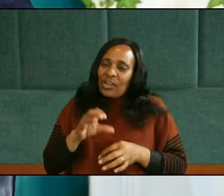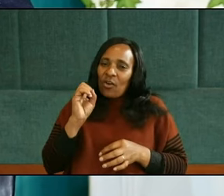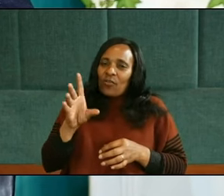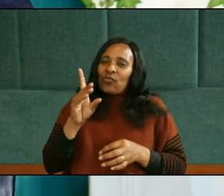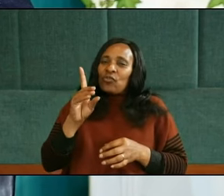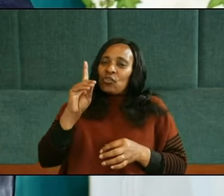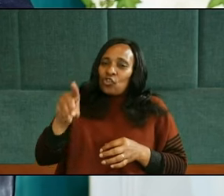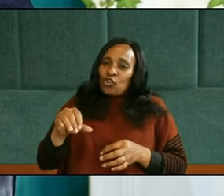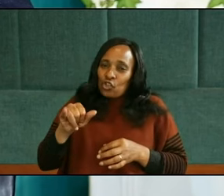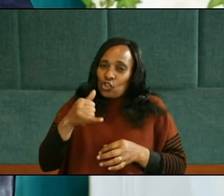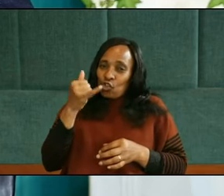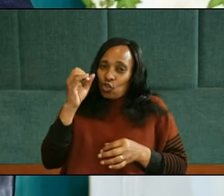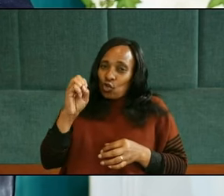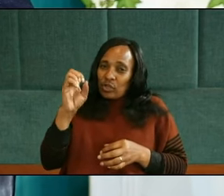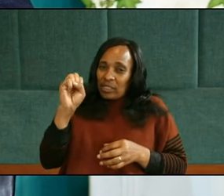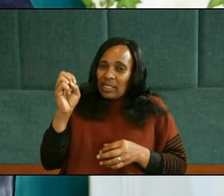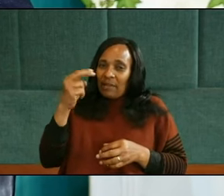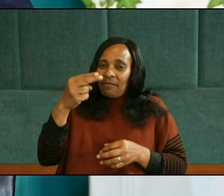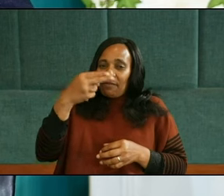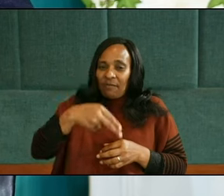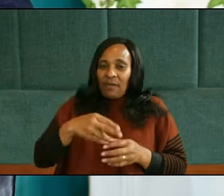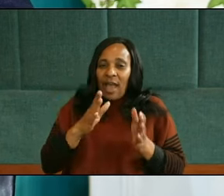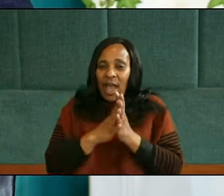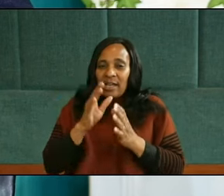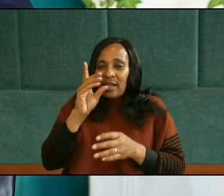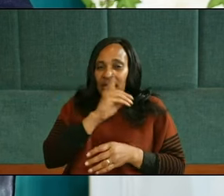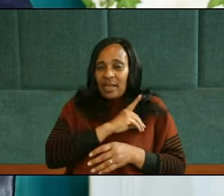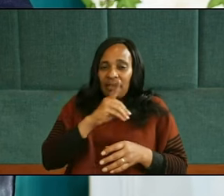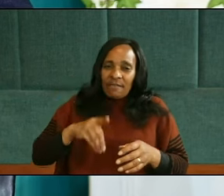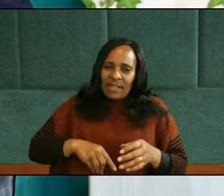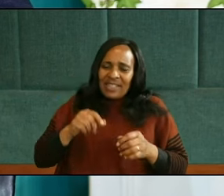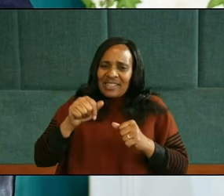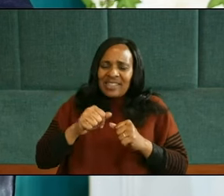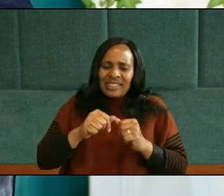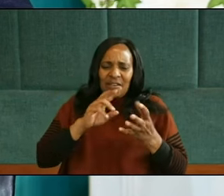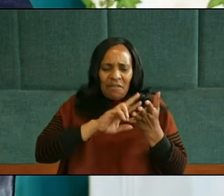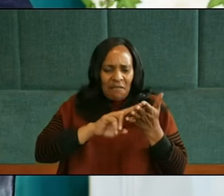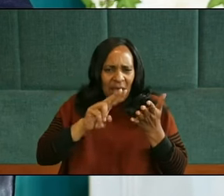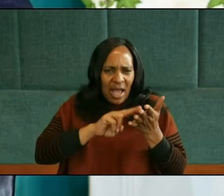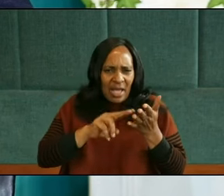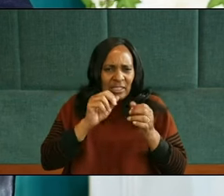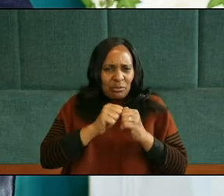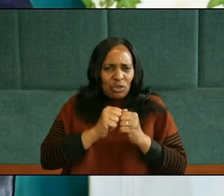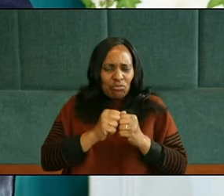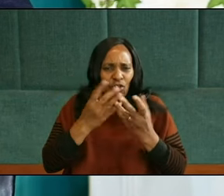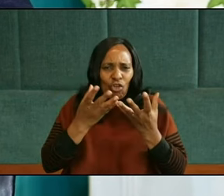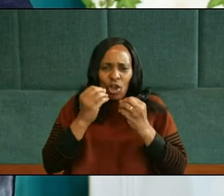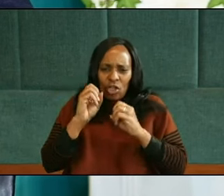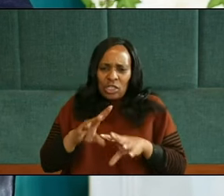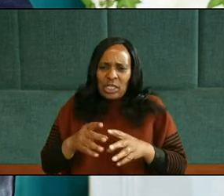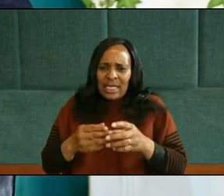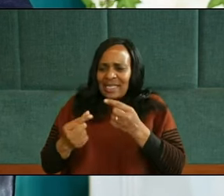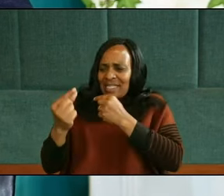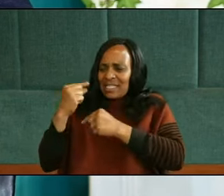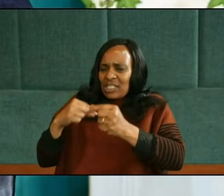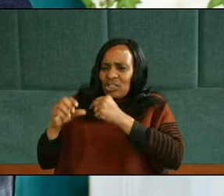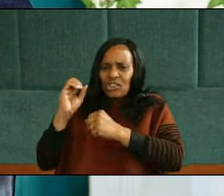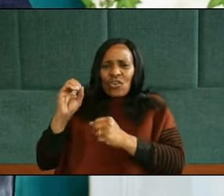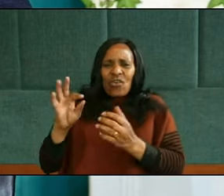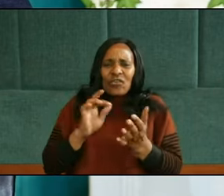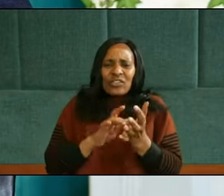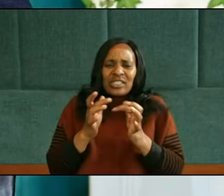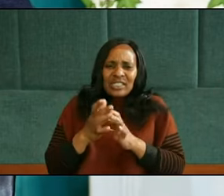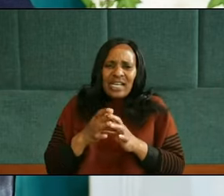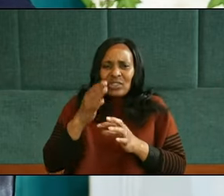David. Does the inclusion of this statement cast doubt on the divine origin of Jesus? Why or